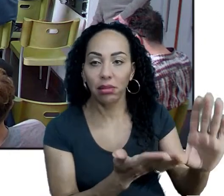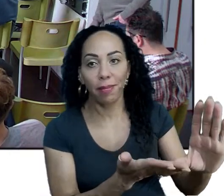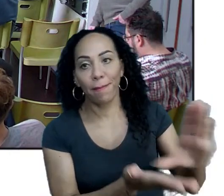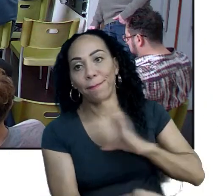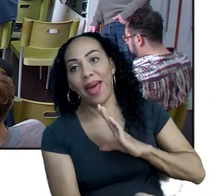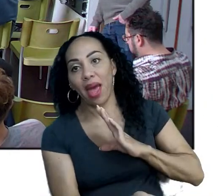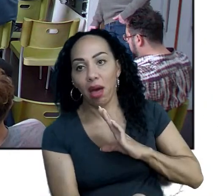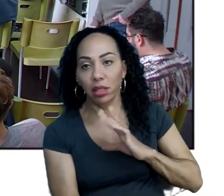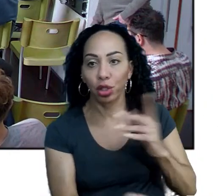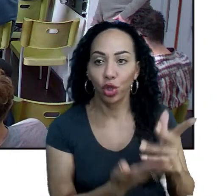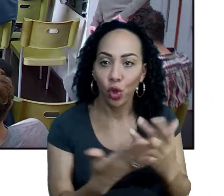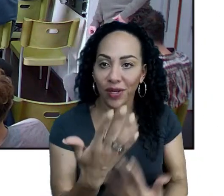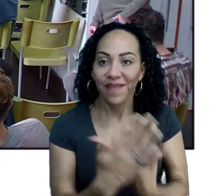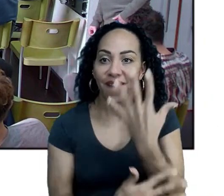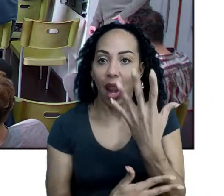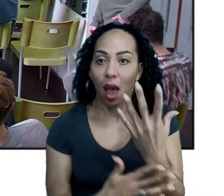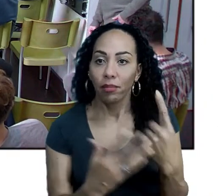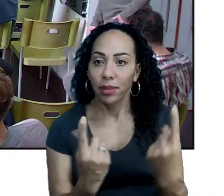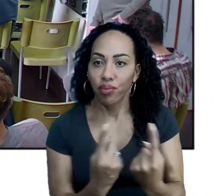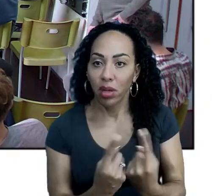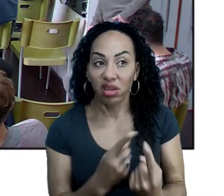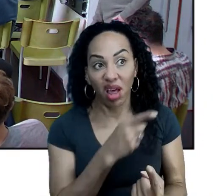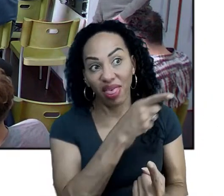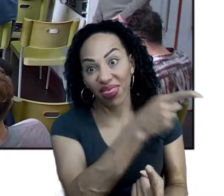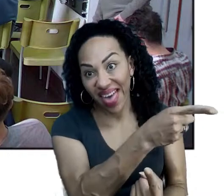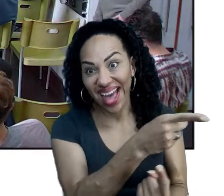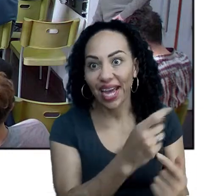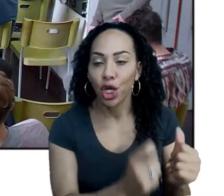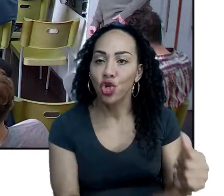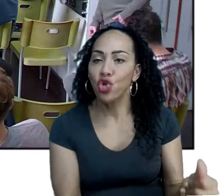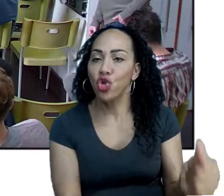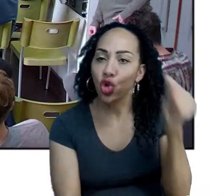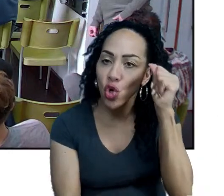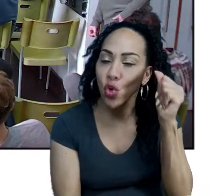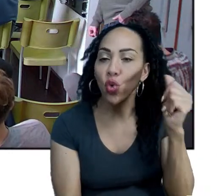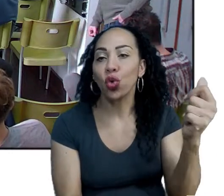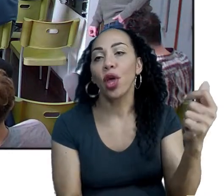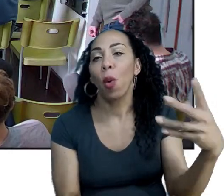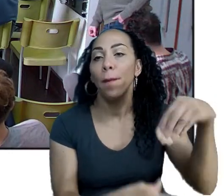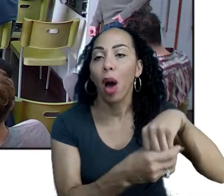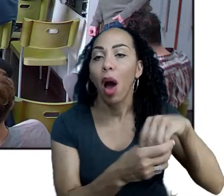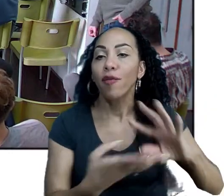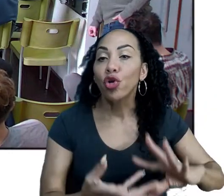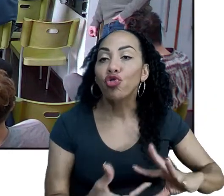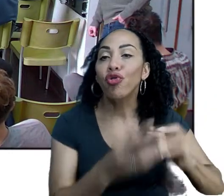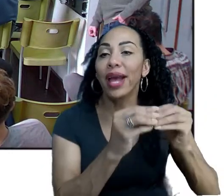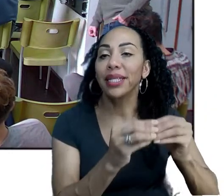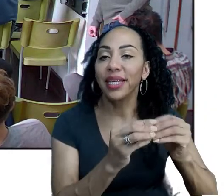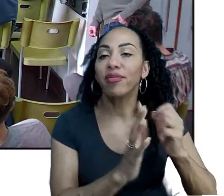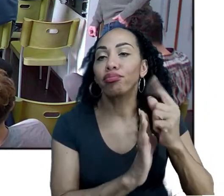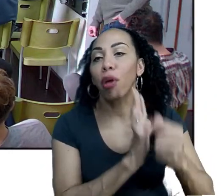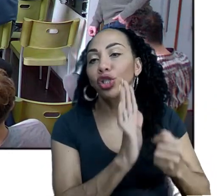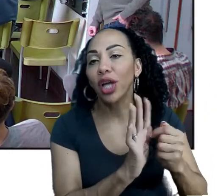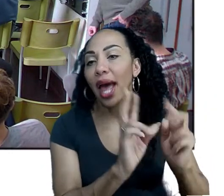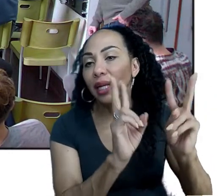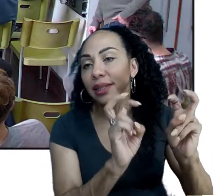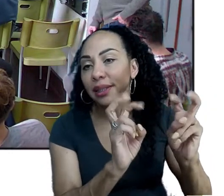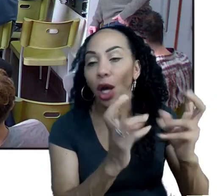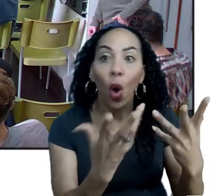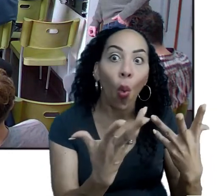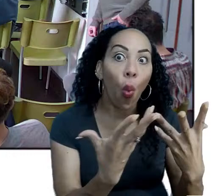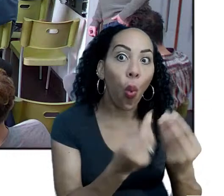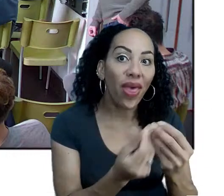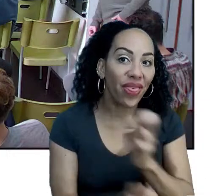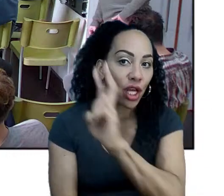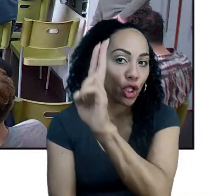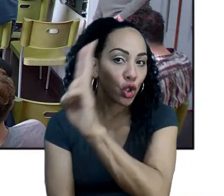product. They knew they were part of a creative project with schools. And so in that sense, I think we could be a lot more